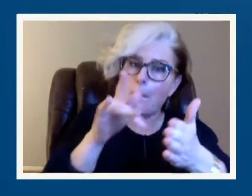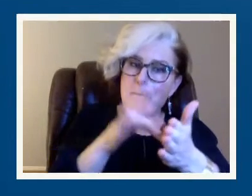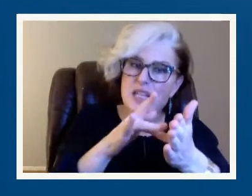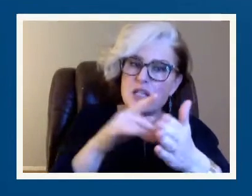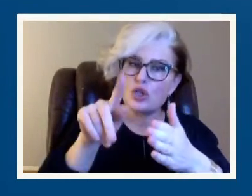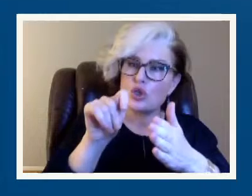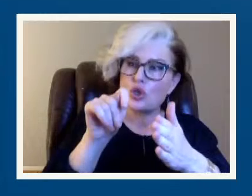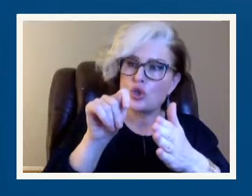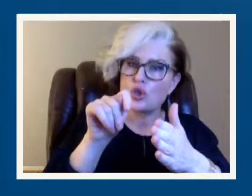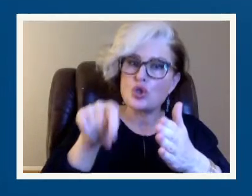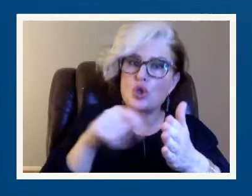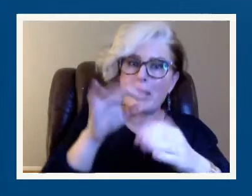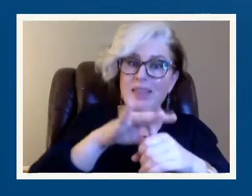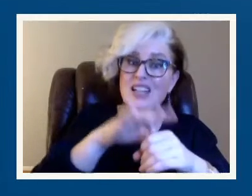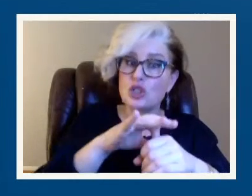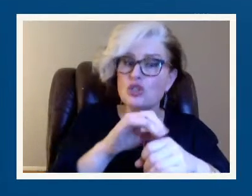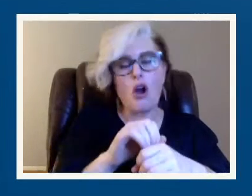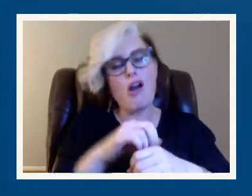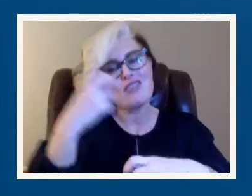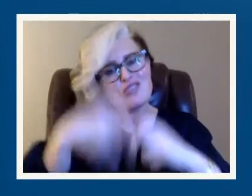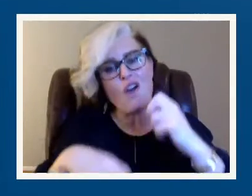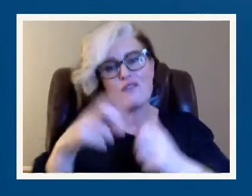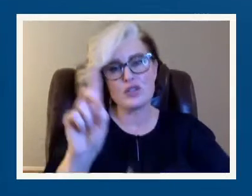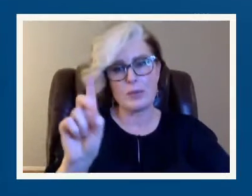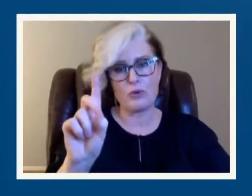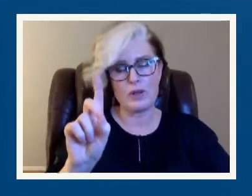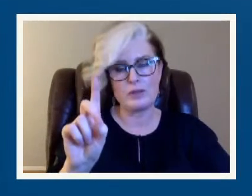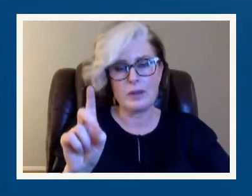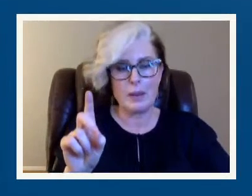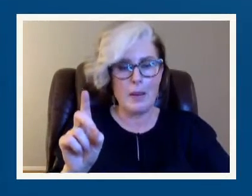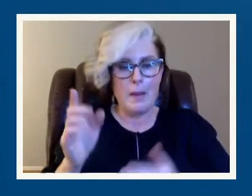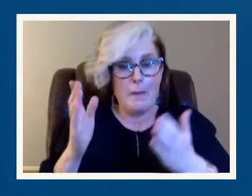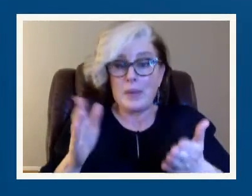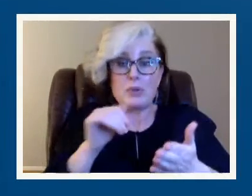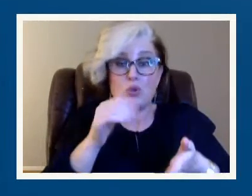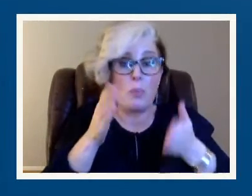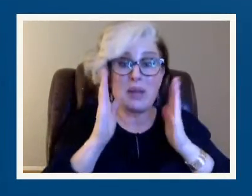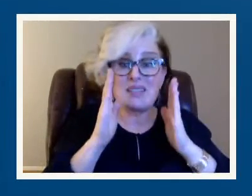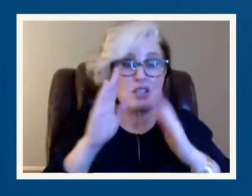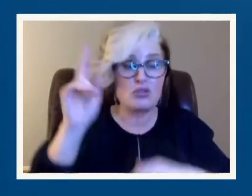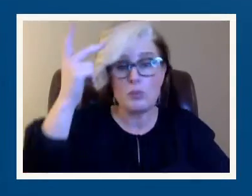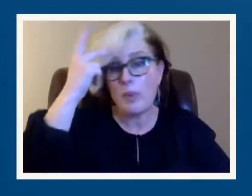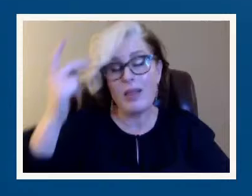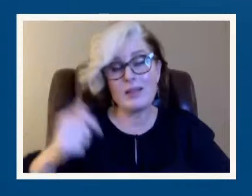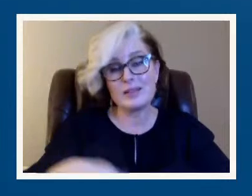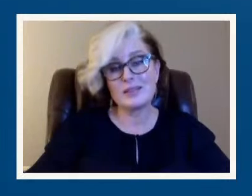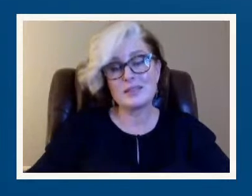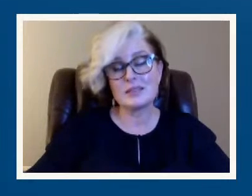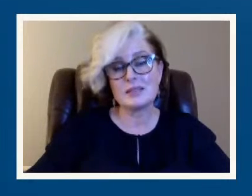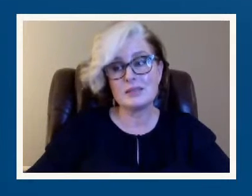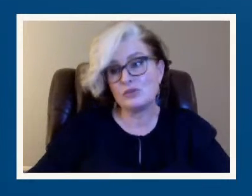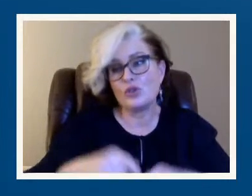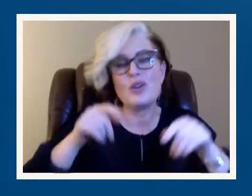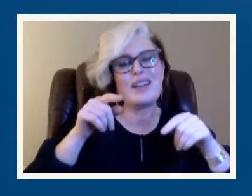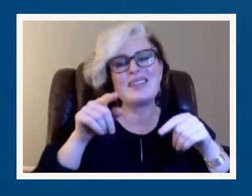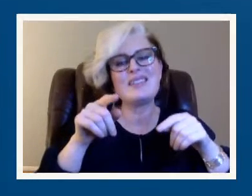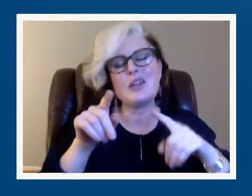Democrats. A lot of folks don't pay attention to politics the way they do in a presidential